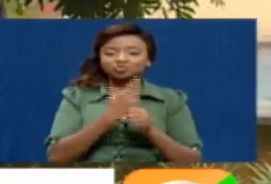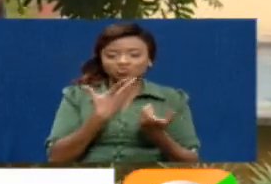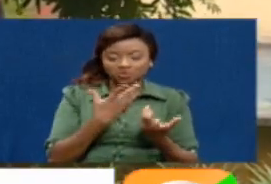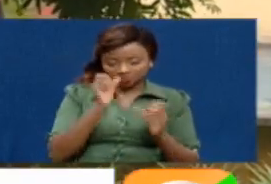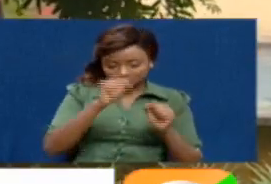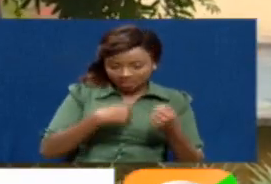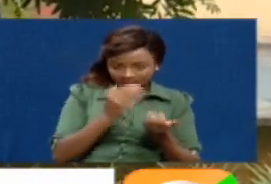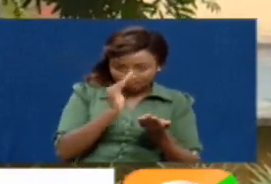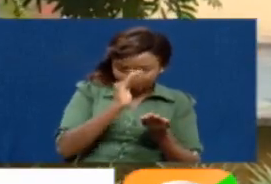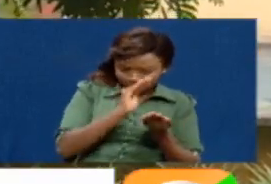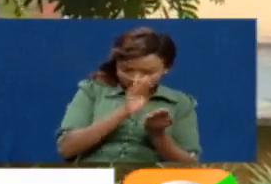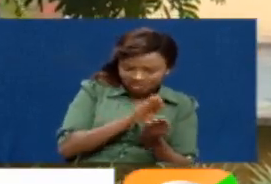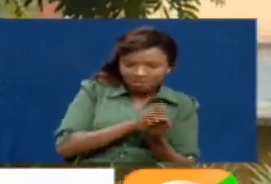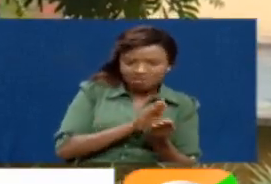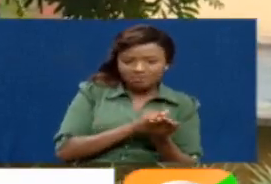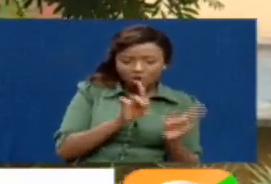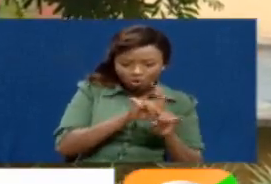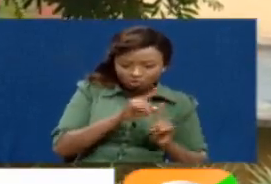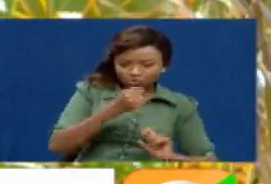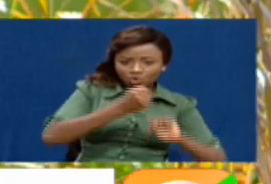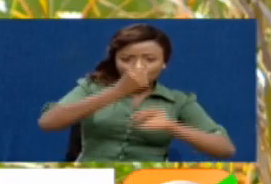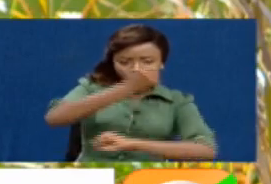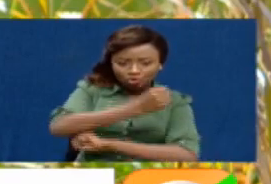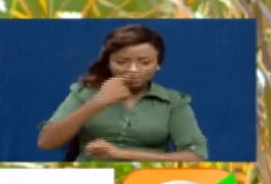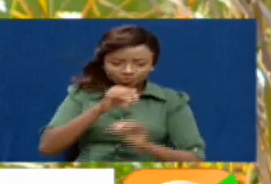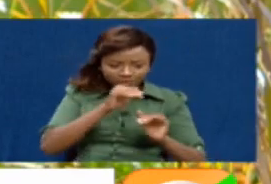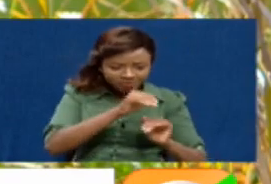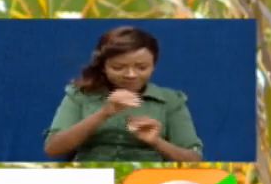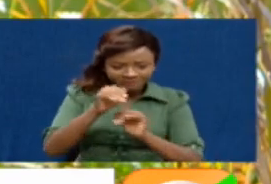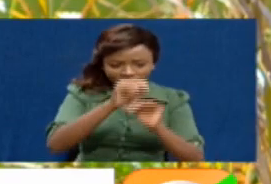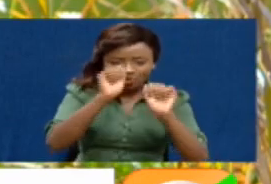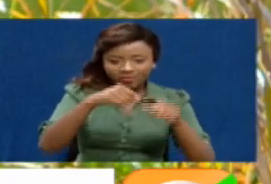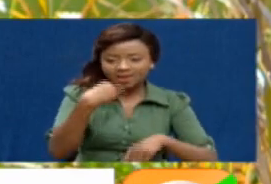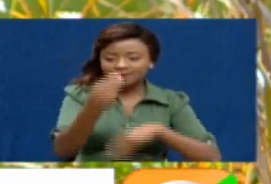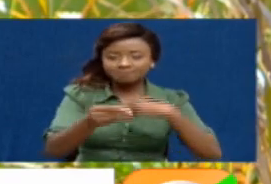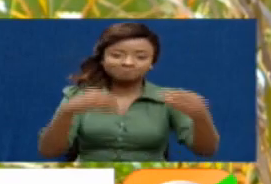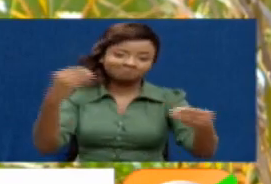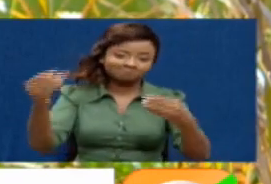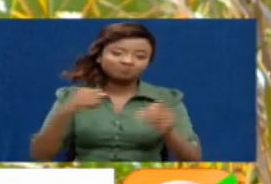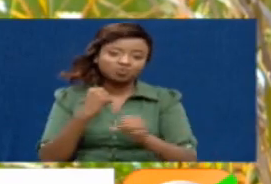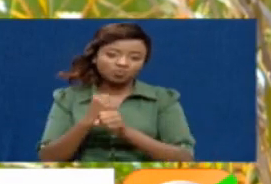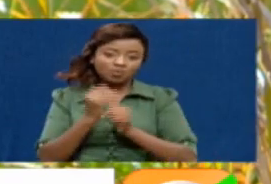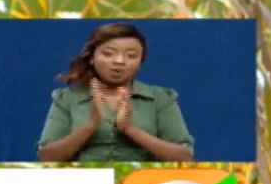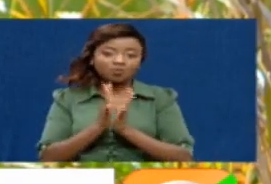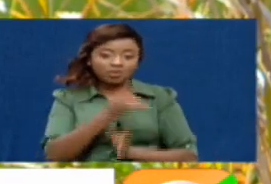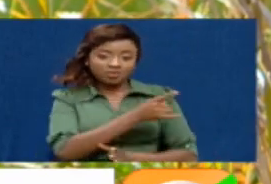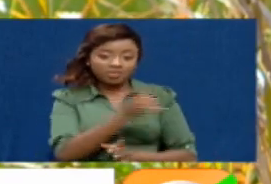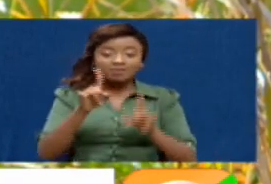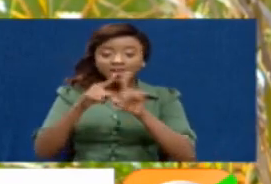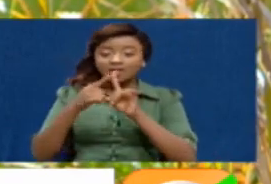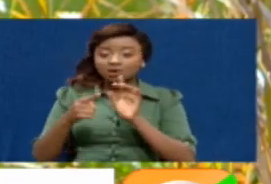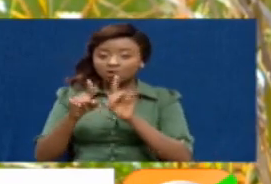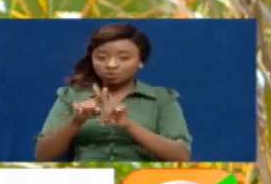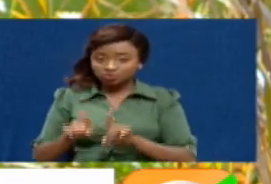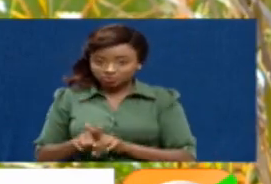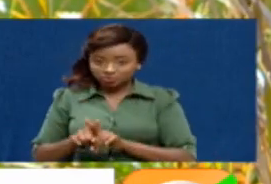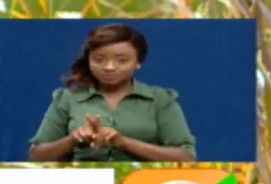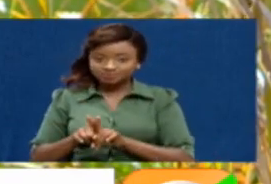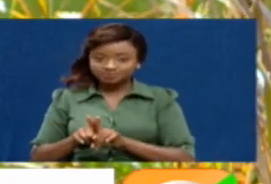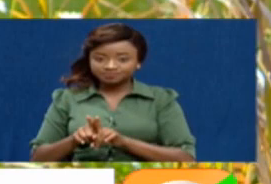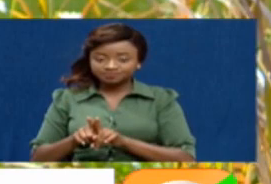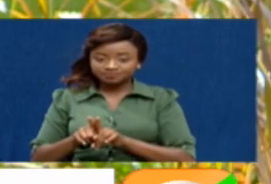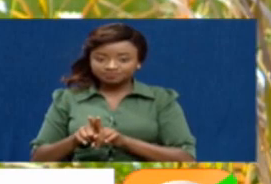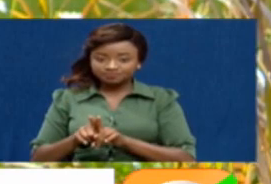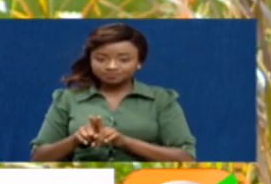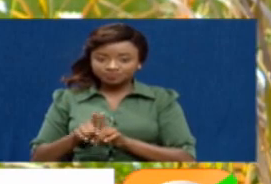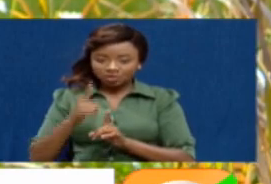of donors who we are able to work with. Issues that are highly articulated in a bill that we are working on in the Ministry of Health, a bill that we see